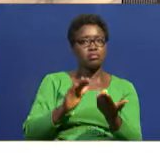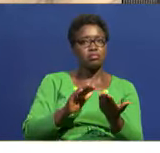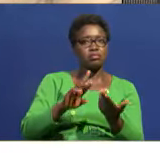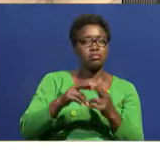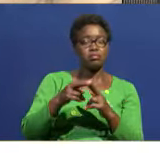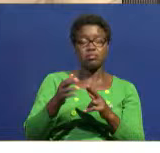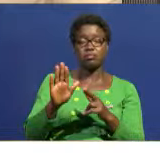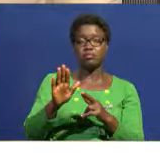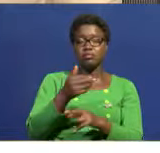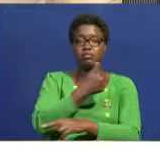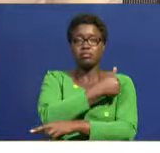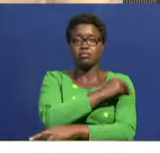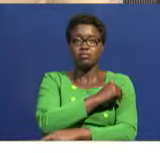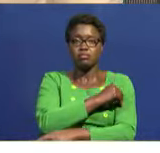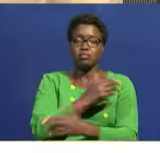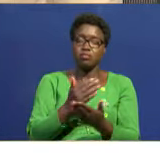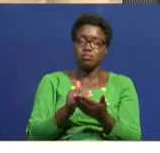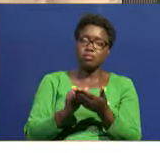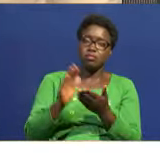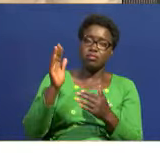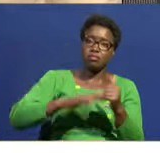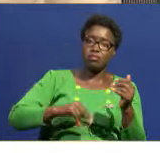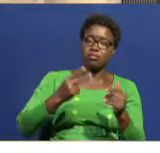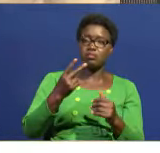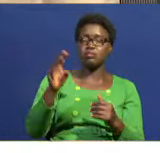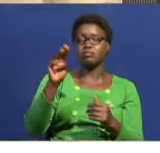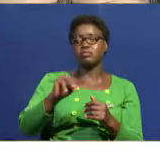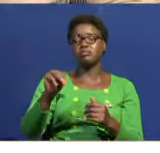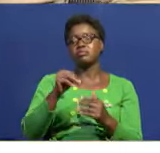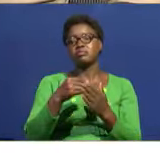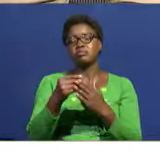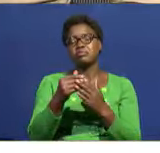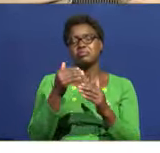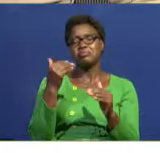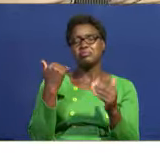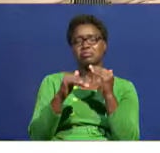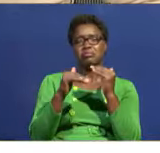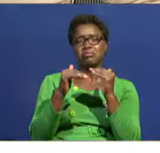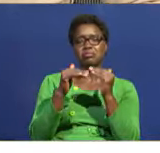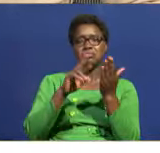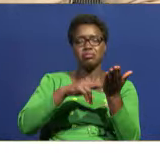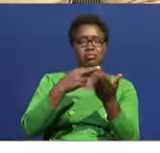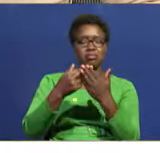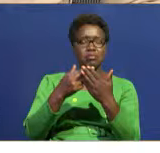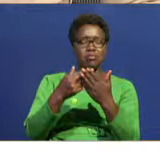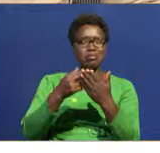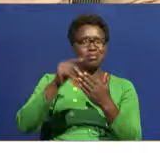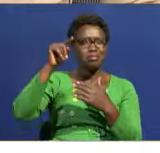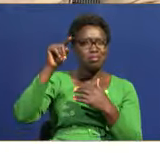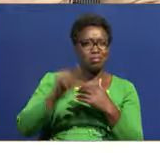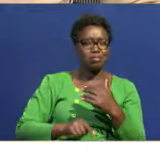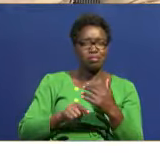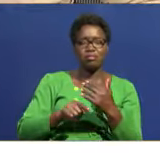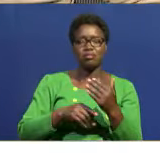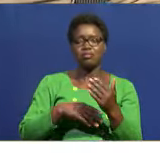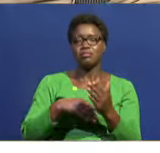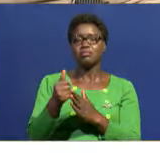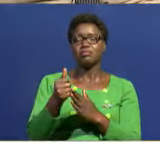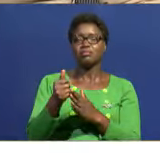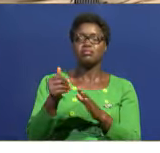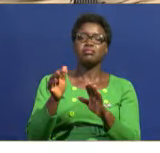bills have exceeded 2 million shillings. The family says it has limited resources and are unable to cover the